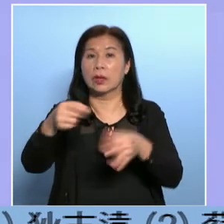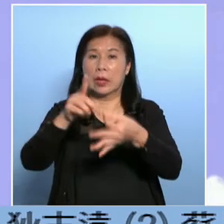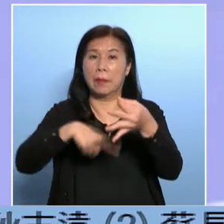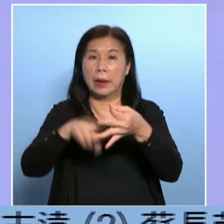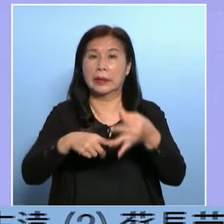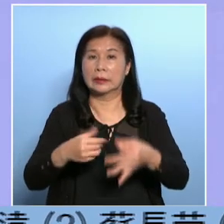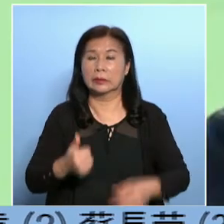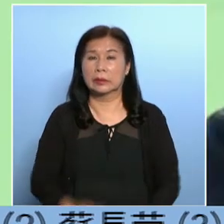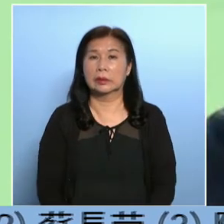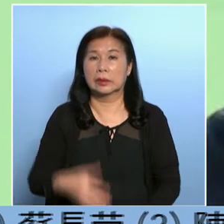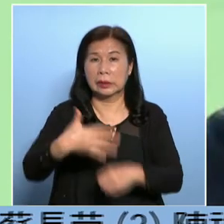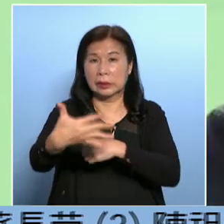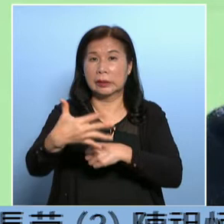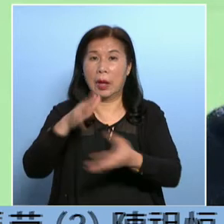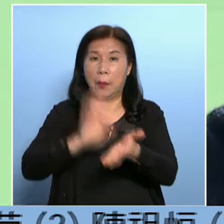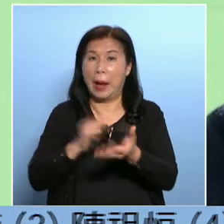Thank you, President.